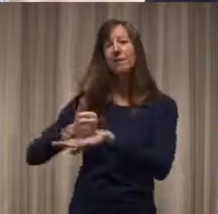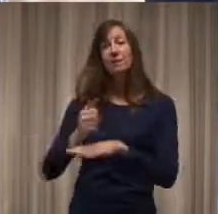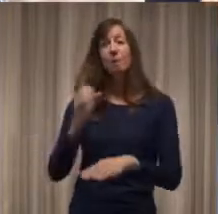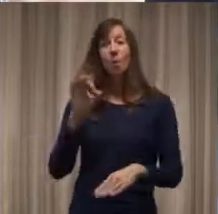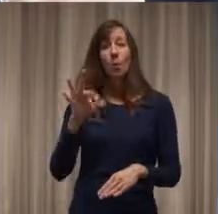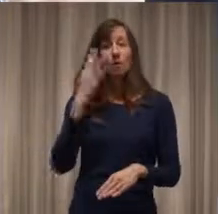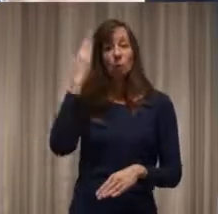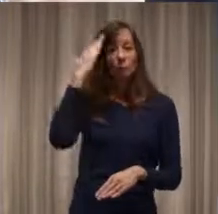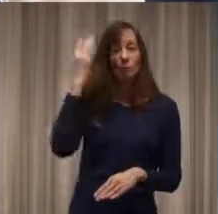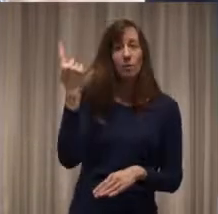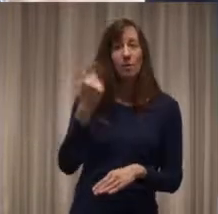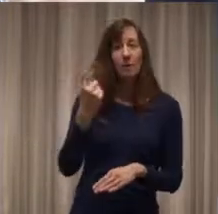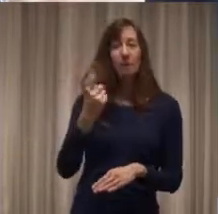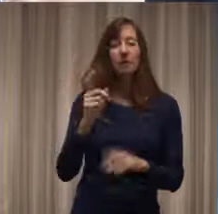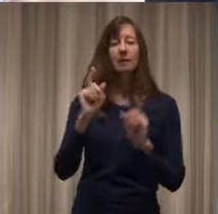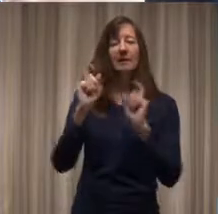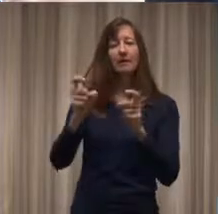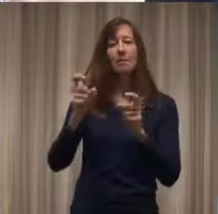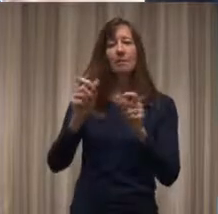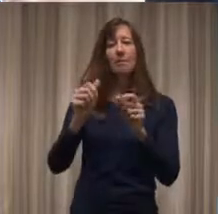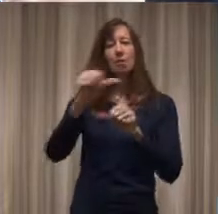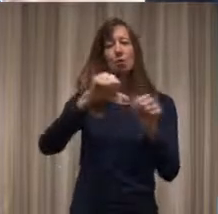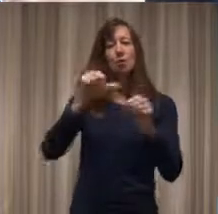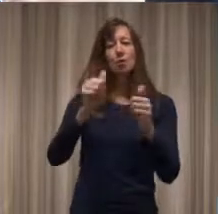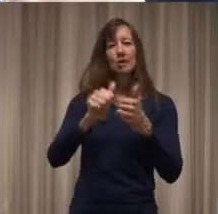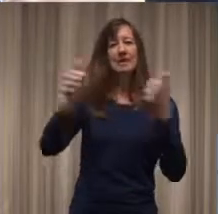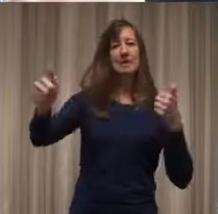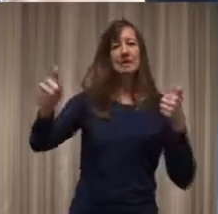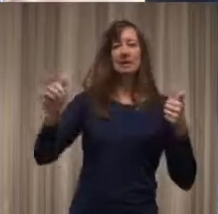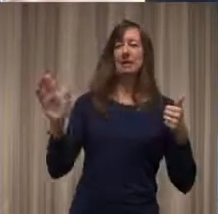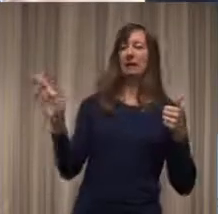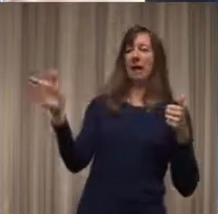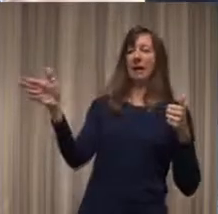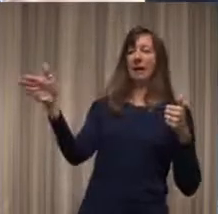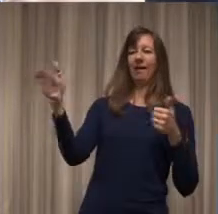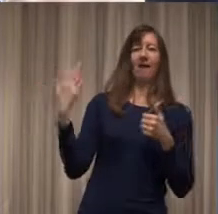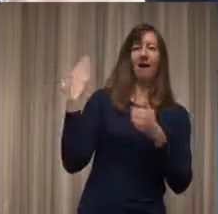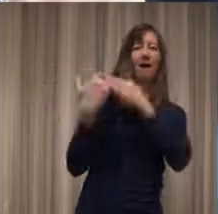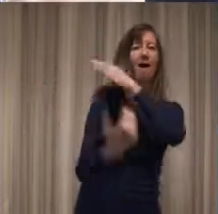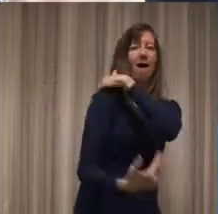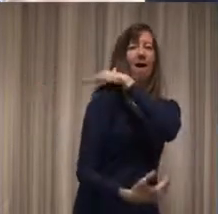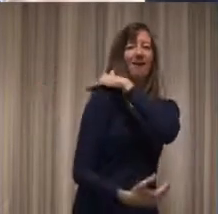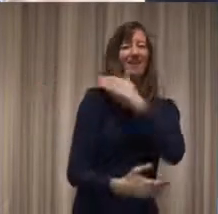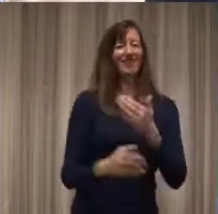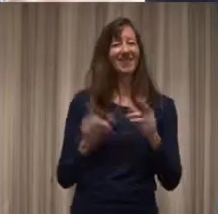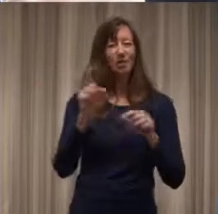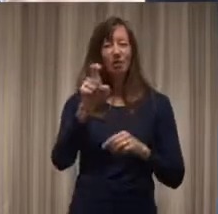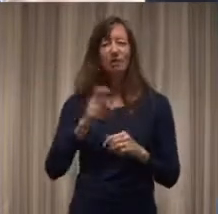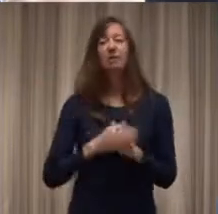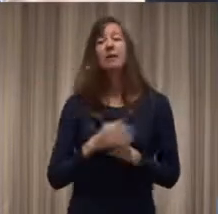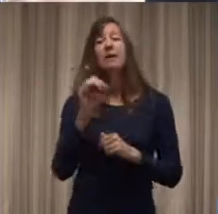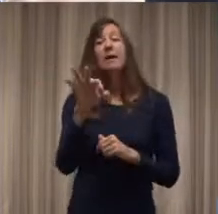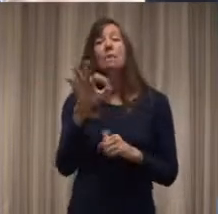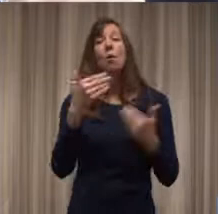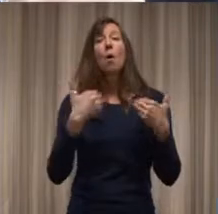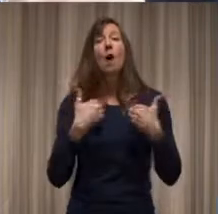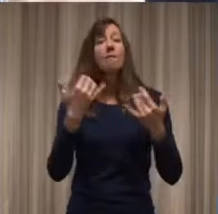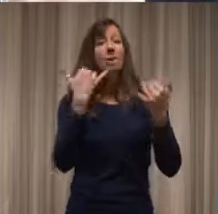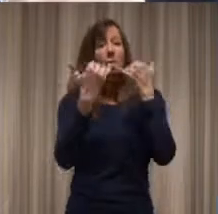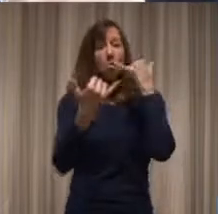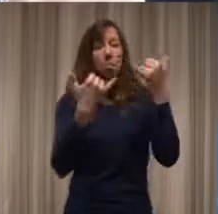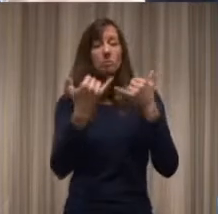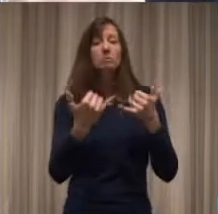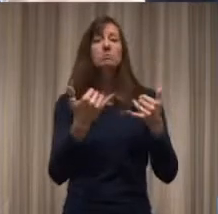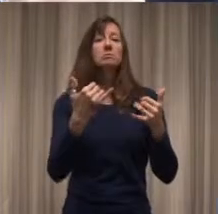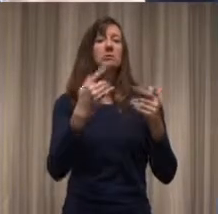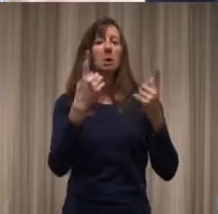distanced pat on the back. Finally, if you do have questions, you can call our Recovery Service Center.